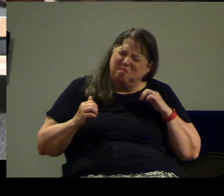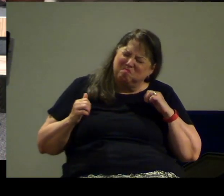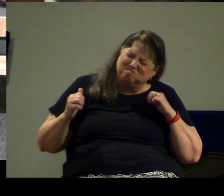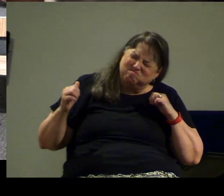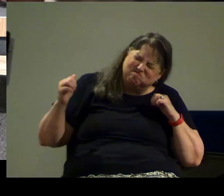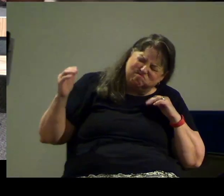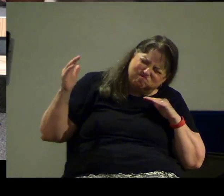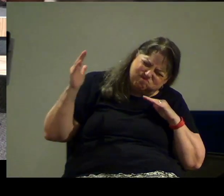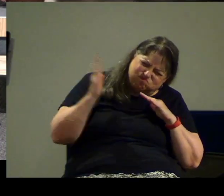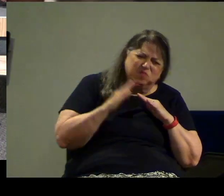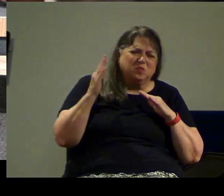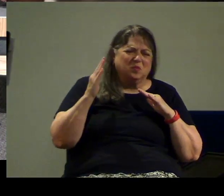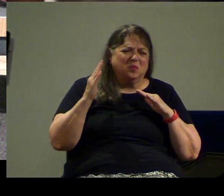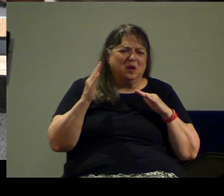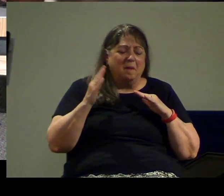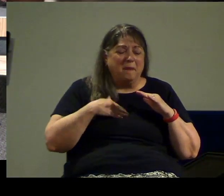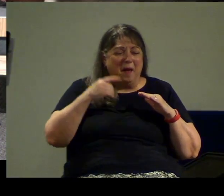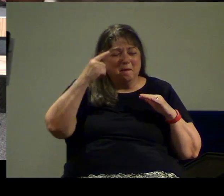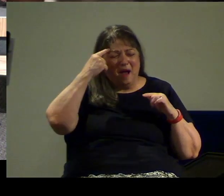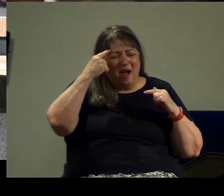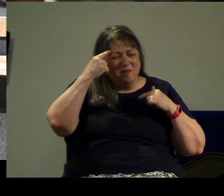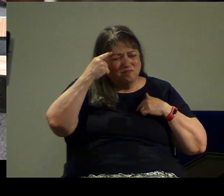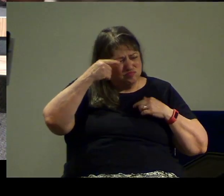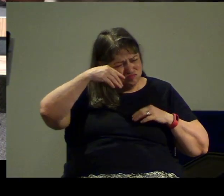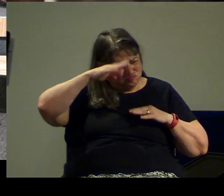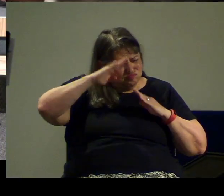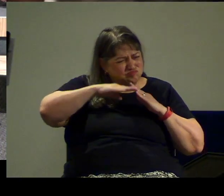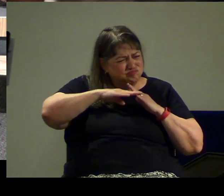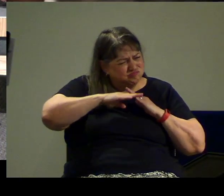your heart and your mind and your soul.